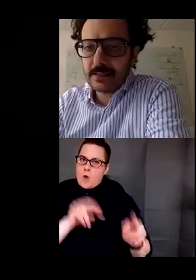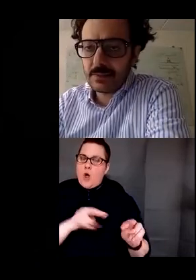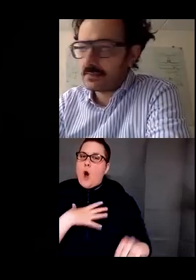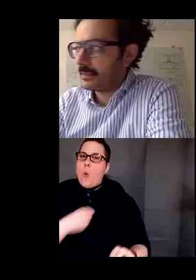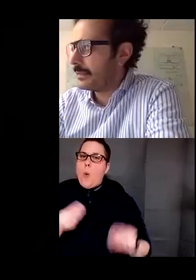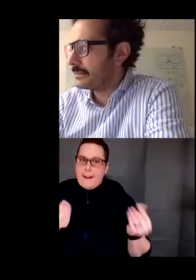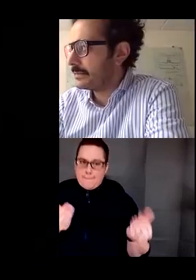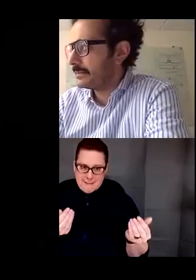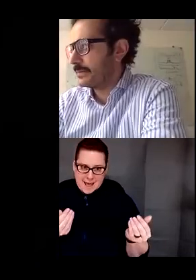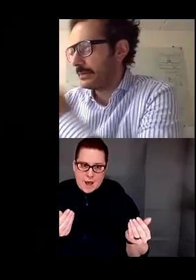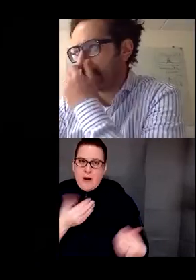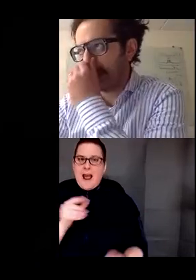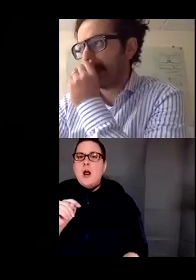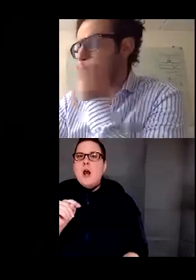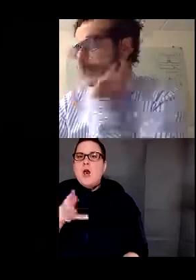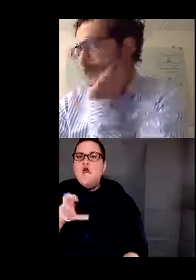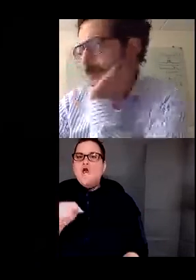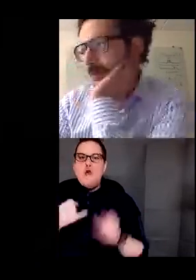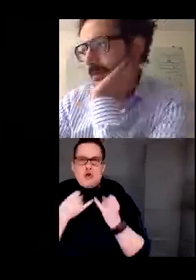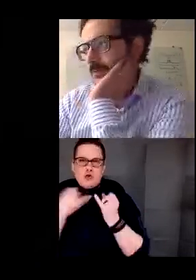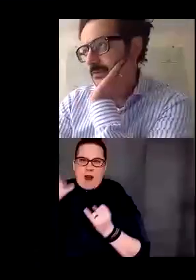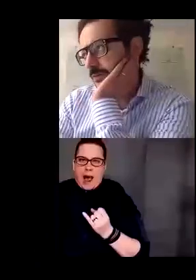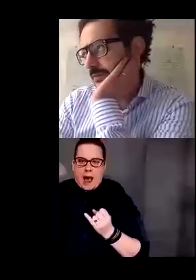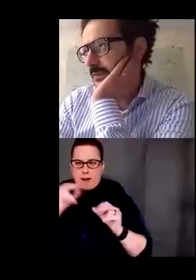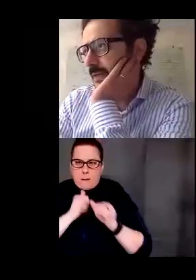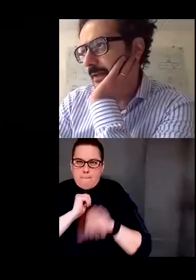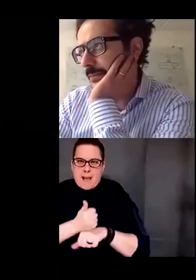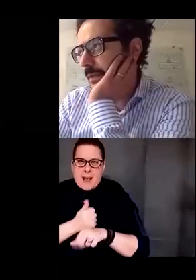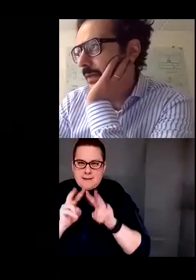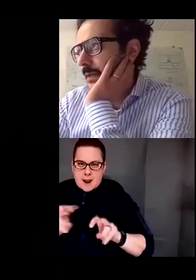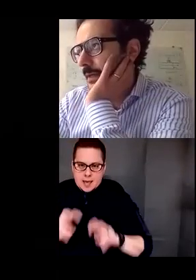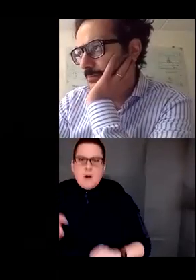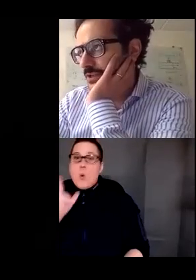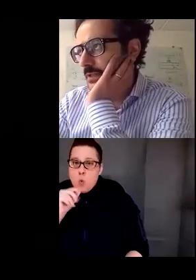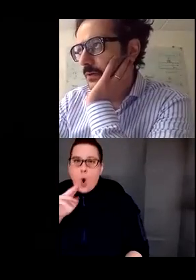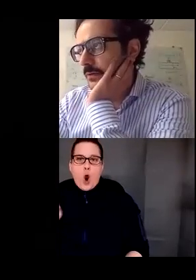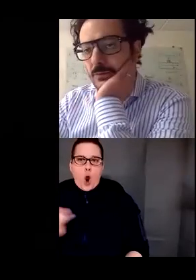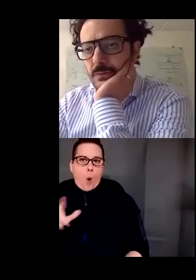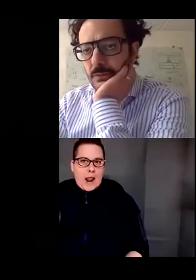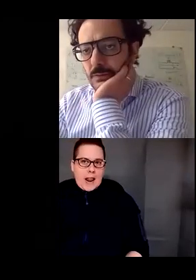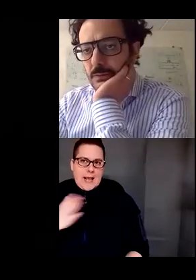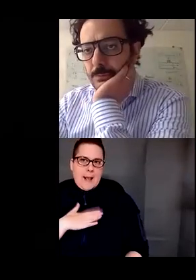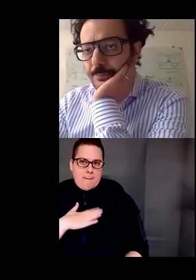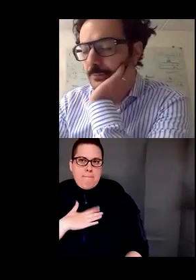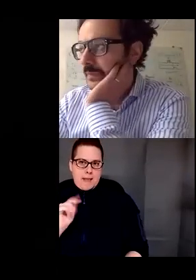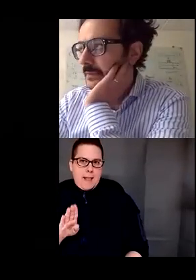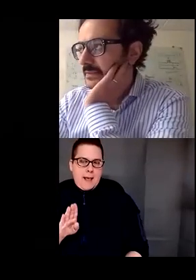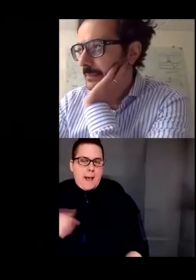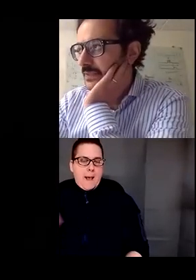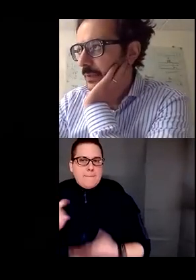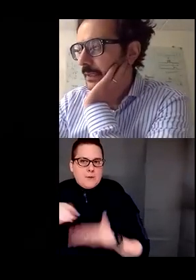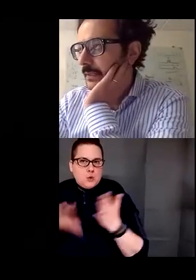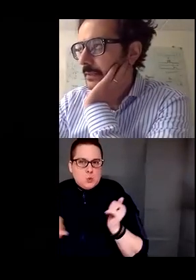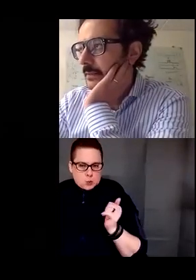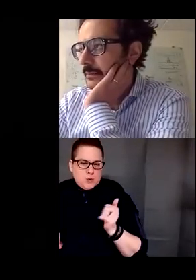did a tract-based analysis, and this was done by Noah Lee, who's a student in my lab. I'm just gonna go through the